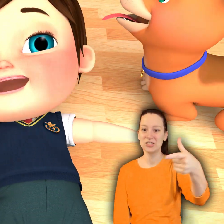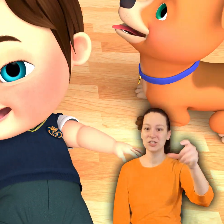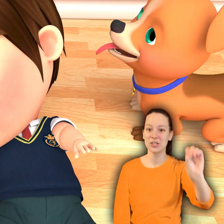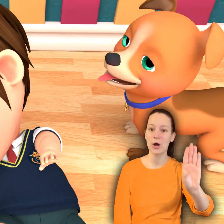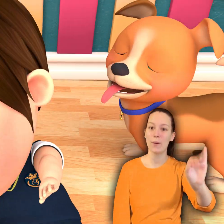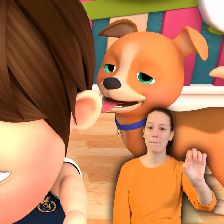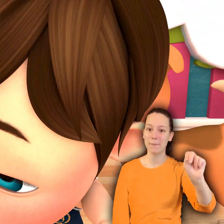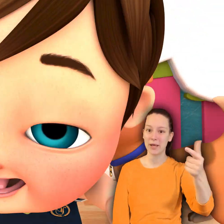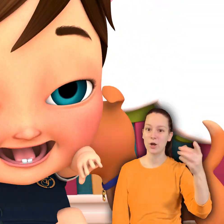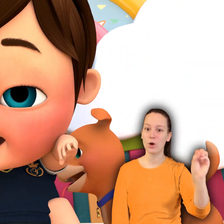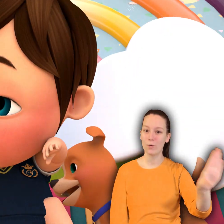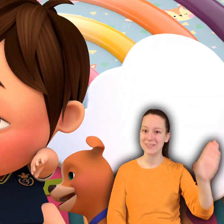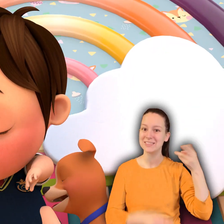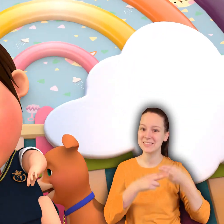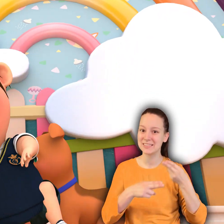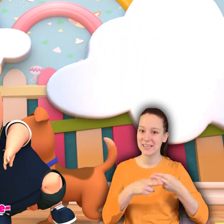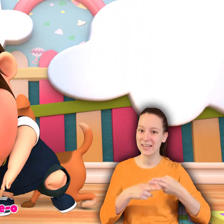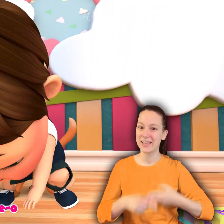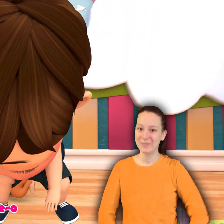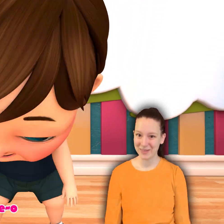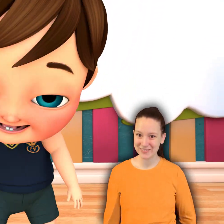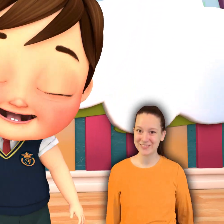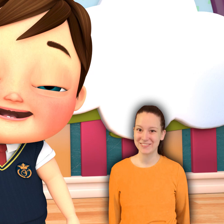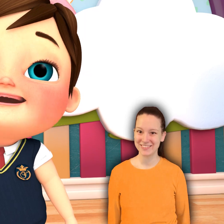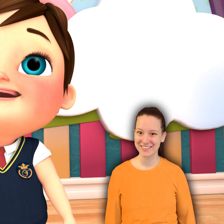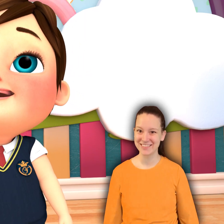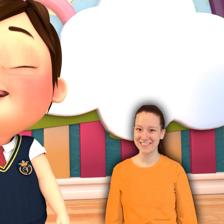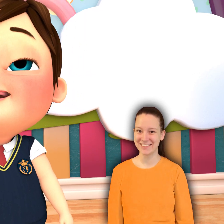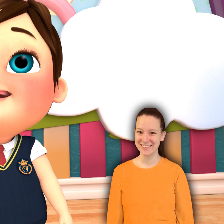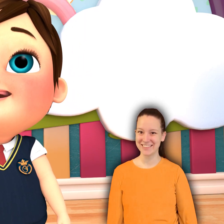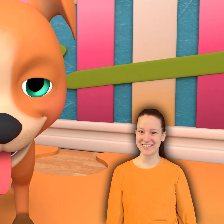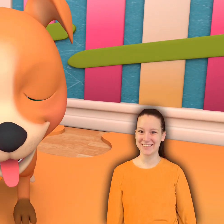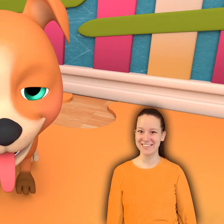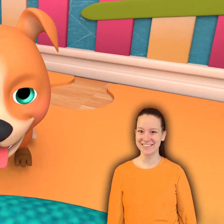b-i-n-g-o and Bingo was his name-o